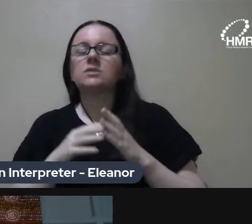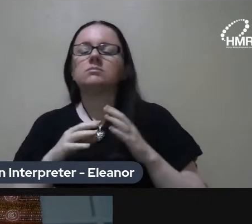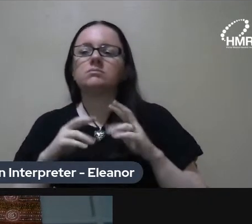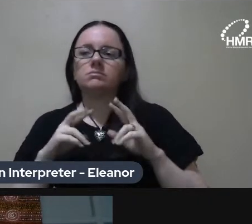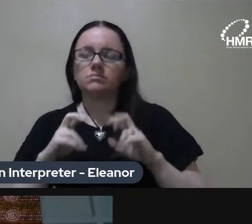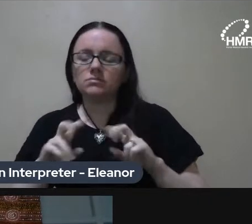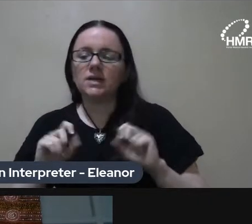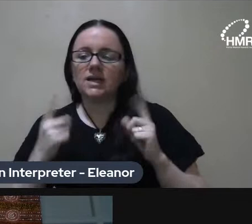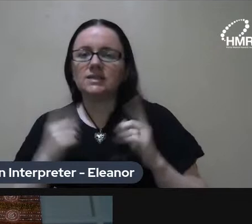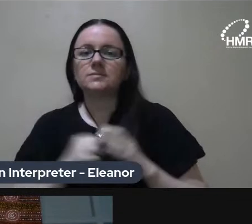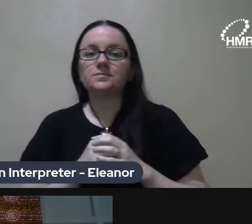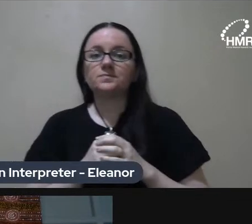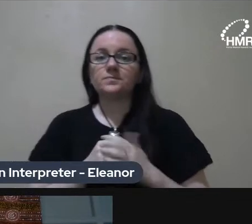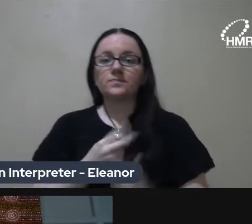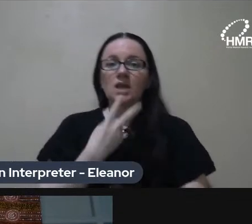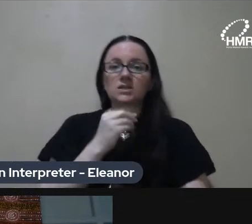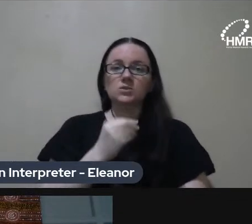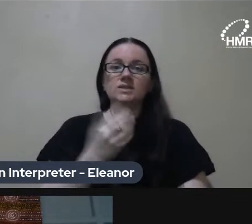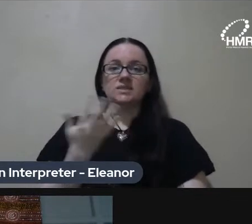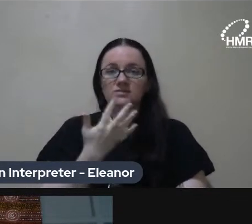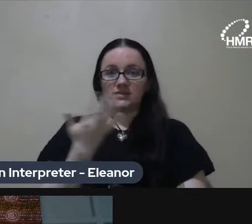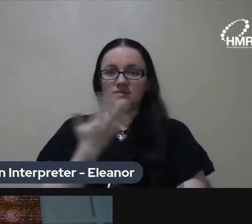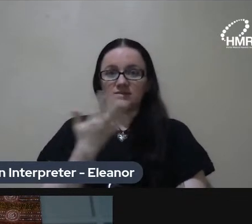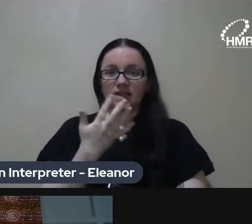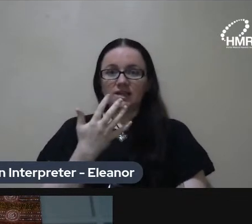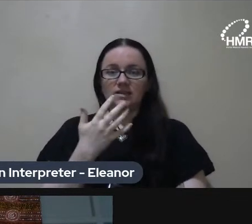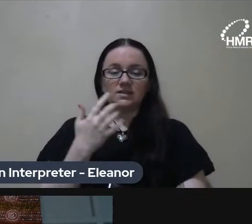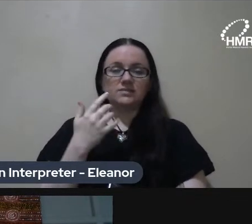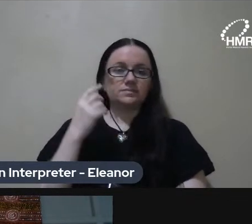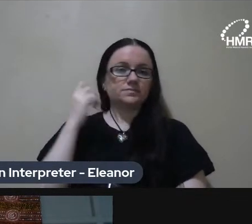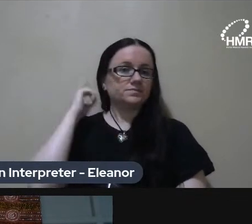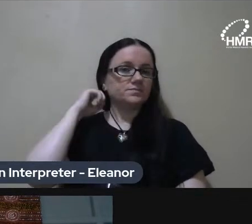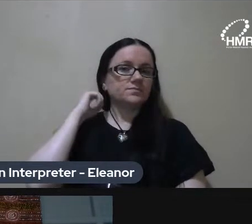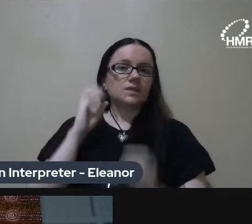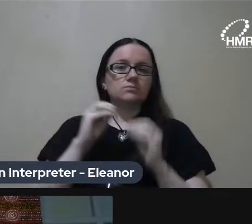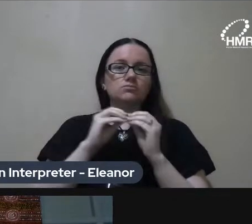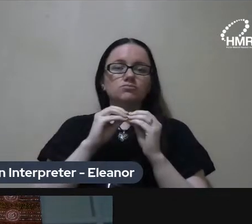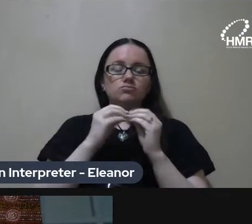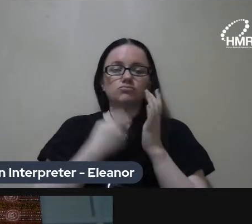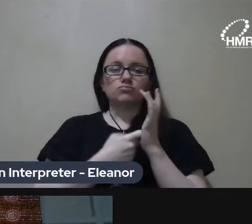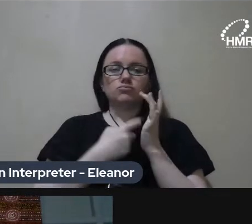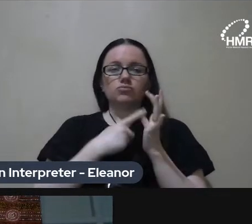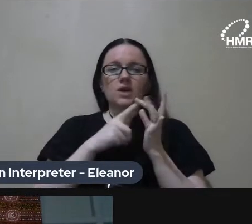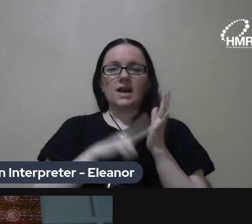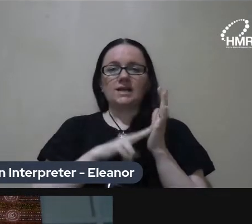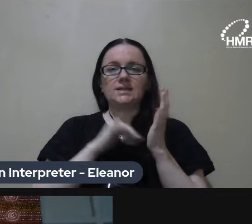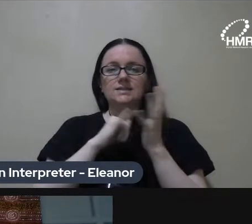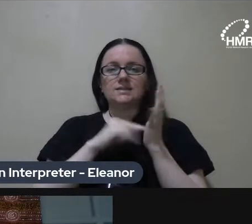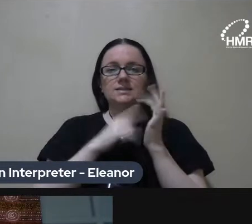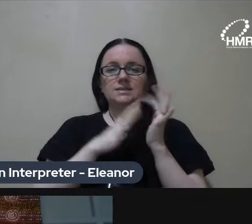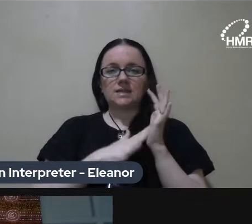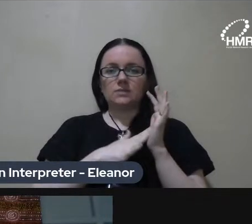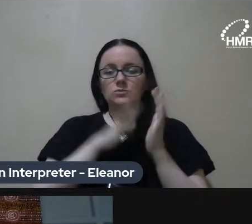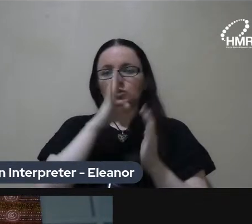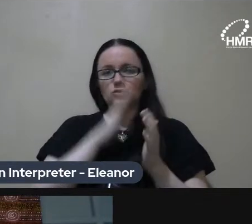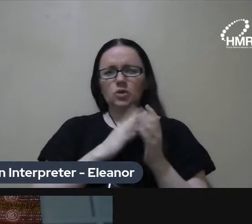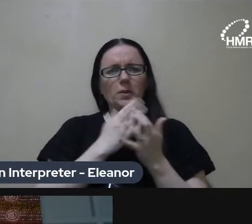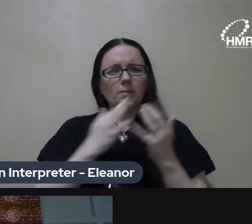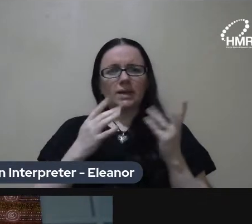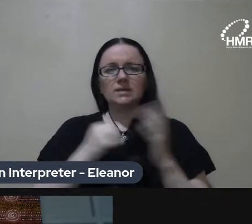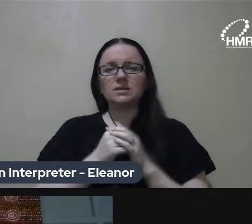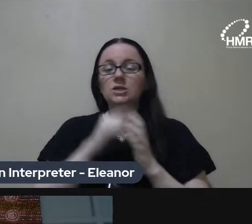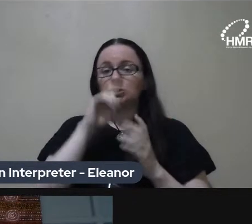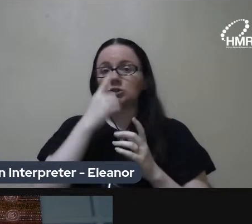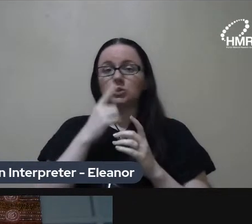in 2015, leaving her densely paralysed on the left side of her body, unable to walk or stand, speak or